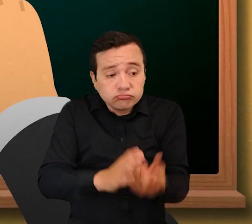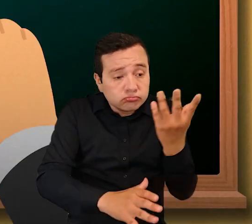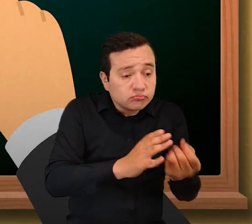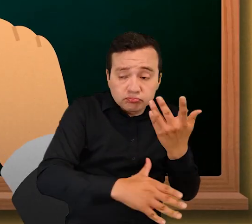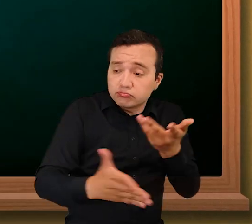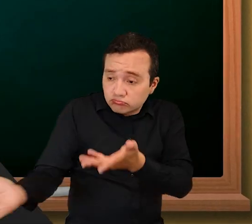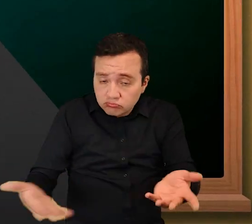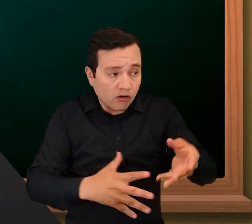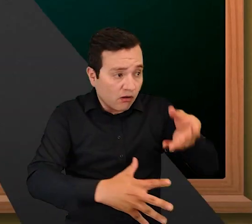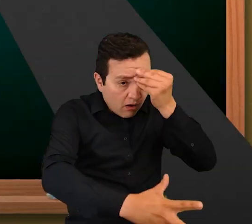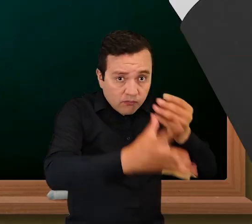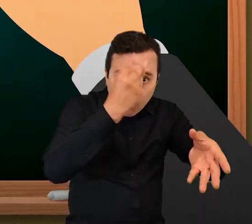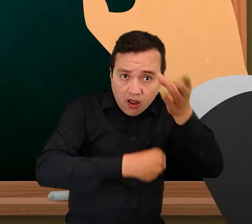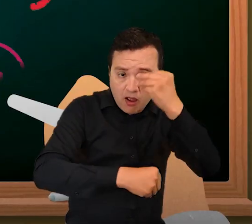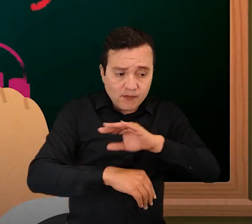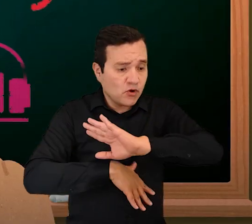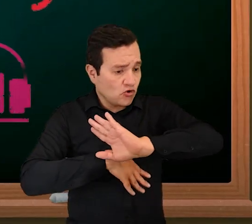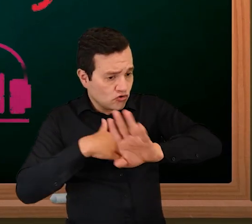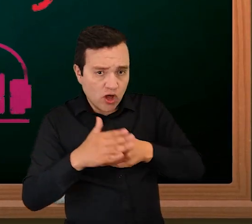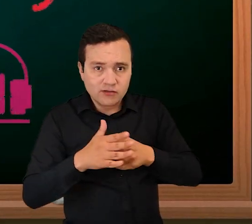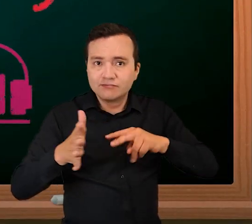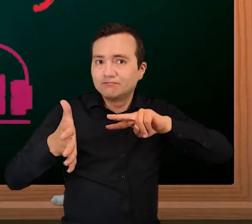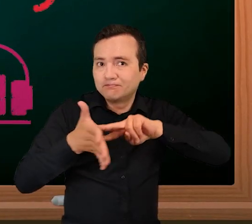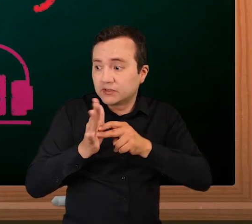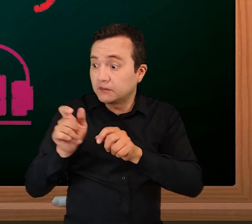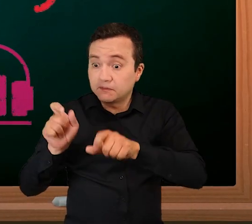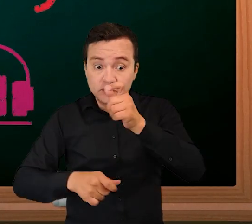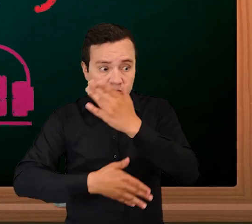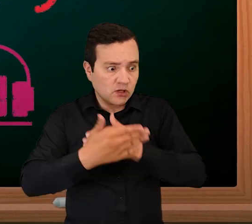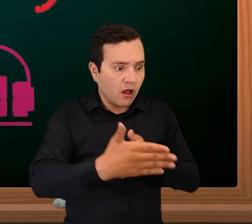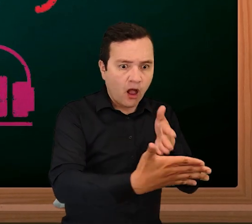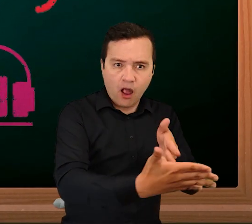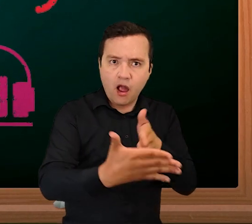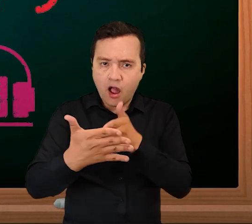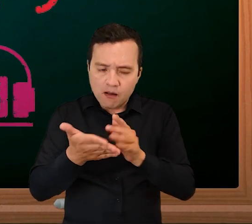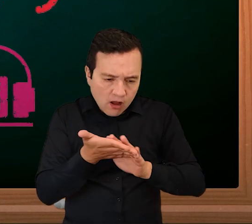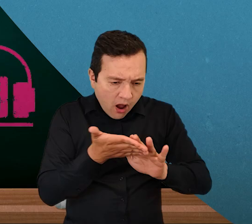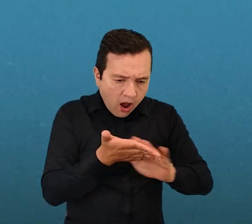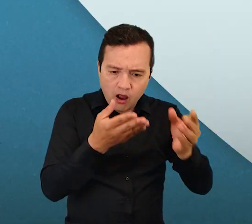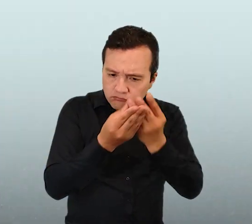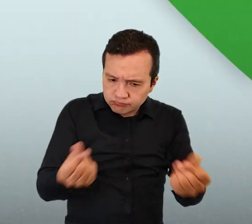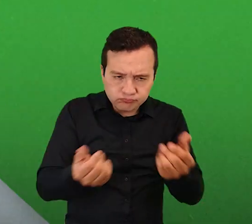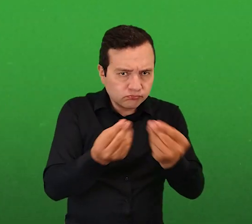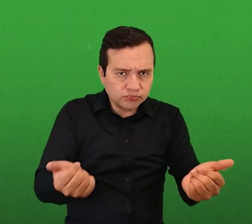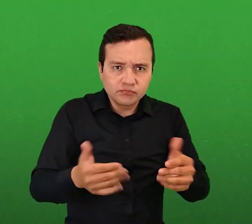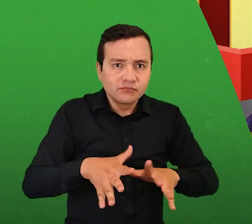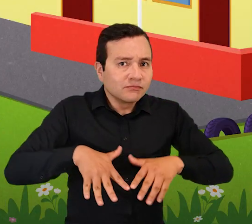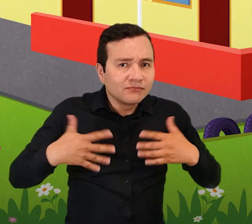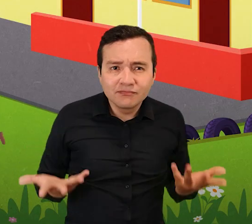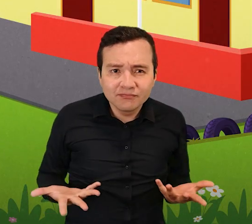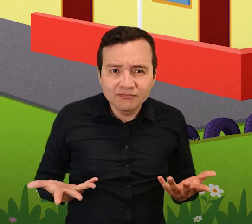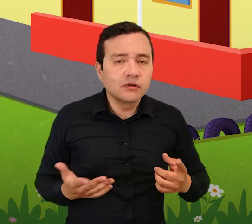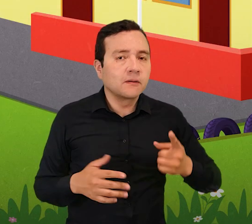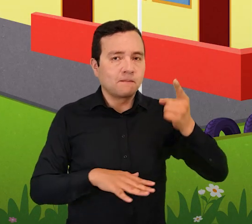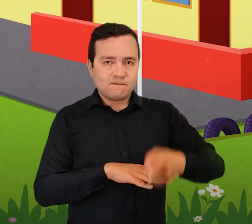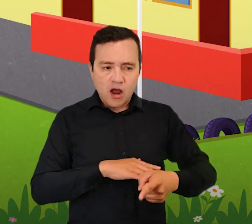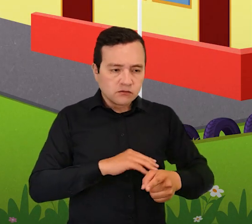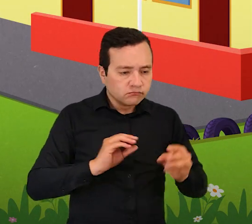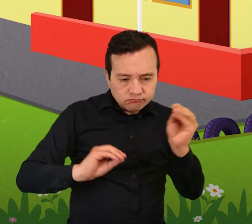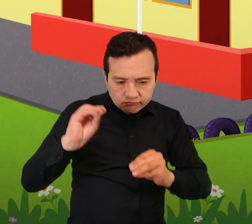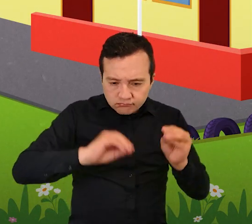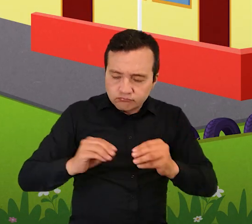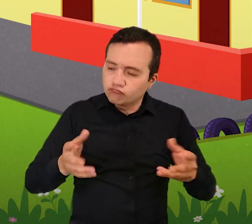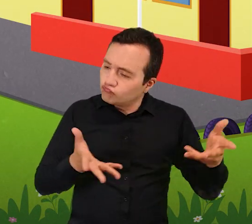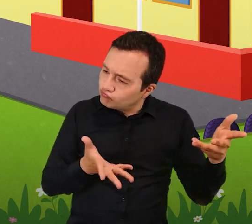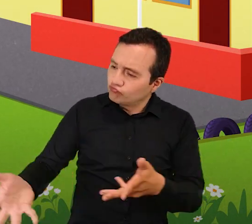This implies eliminating the barriers faced by students with disabilities, for which it shall be necessary to fully develop human